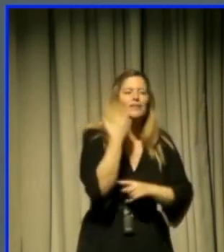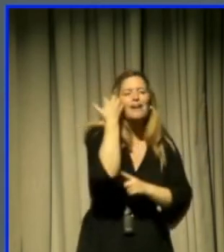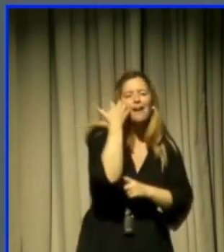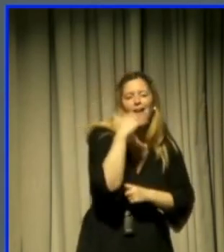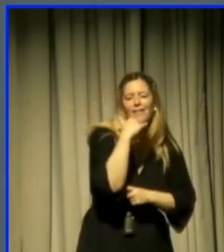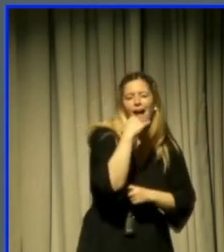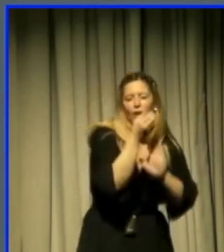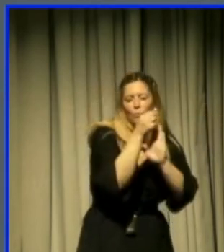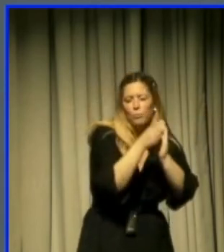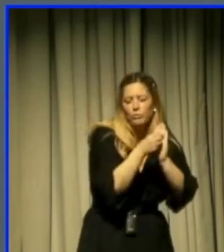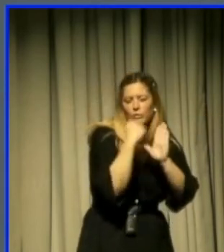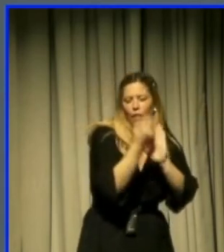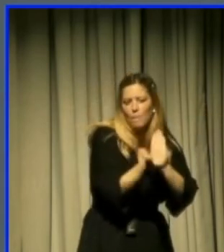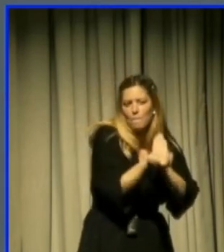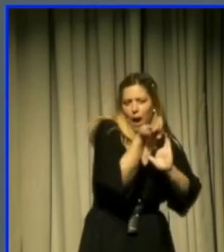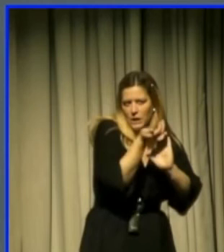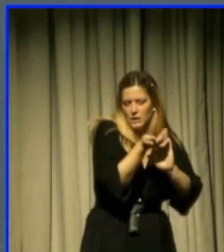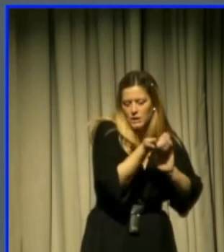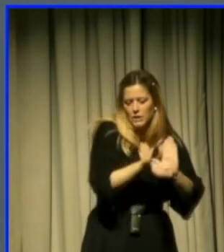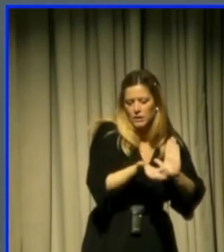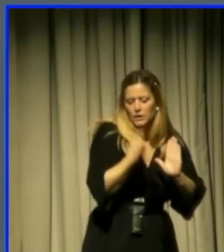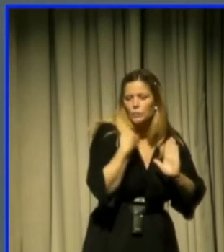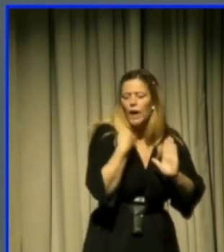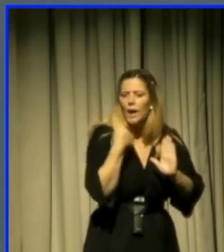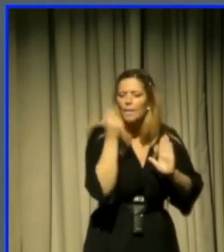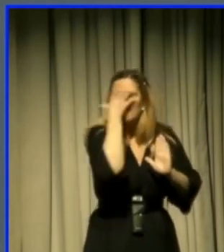I would say. And there's no